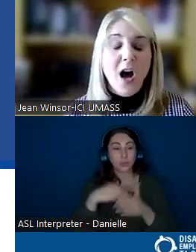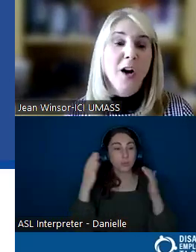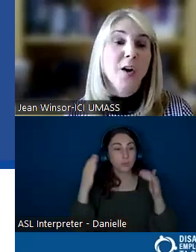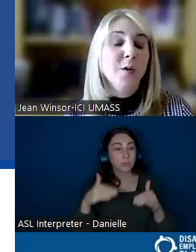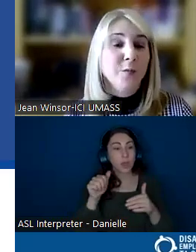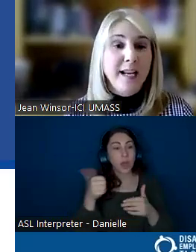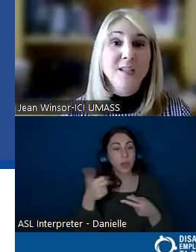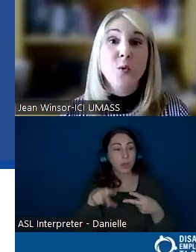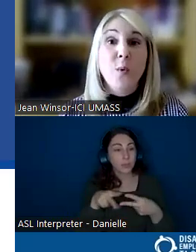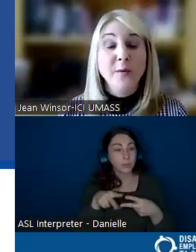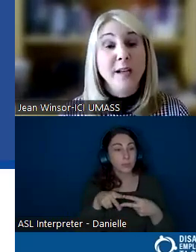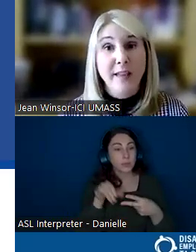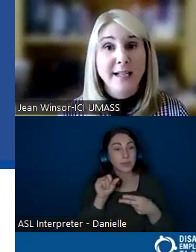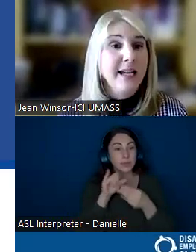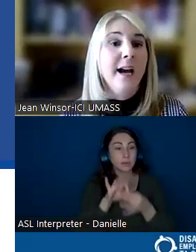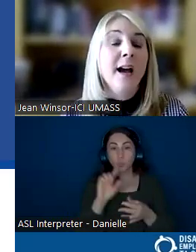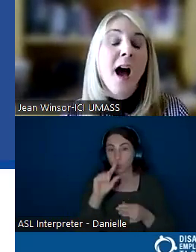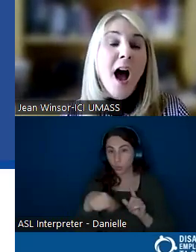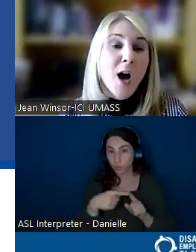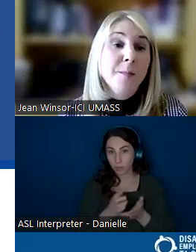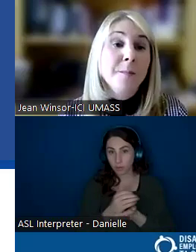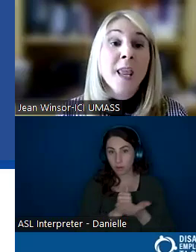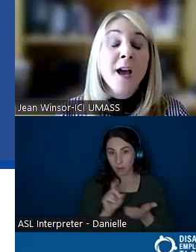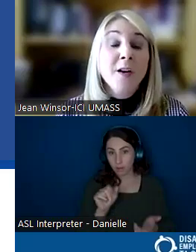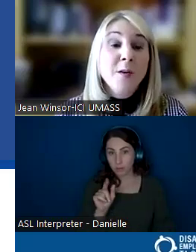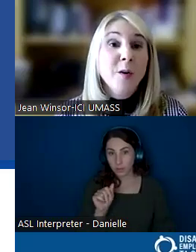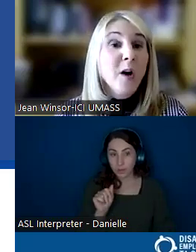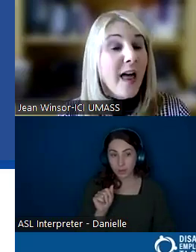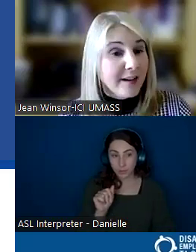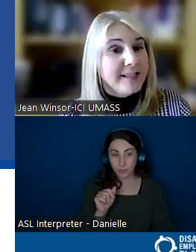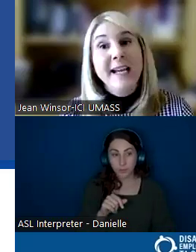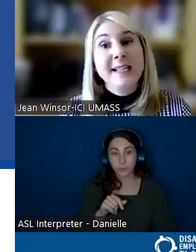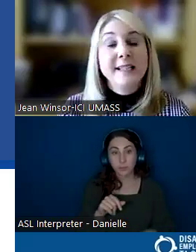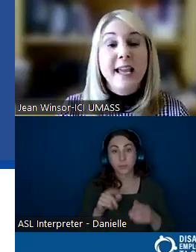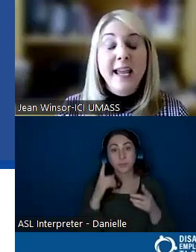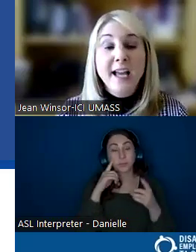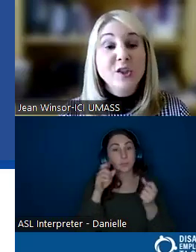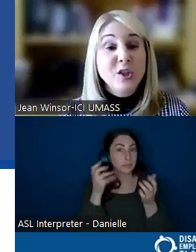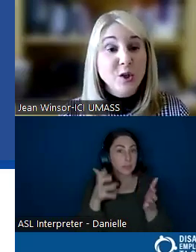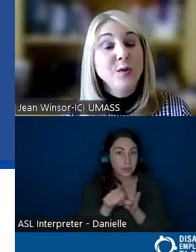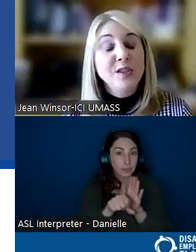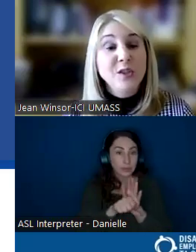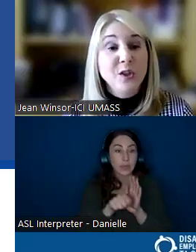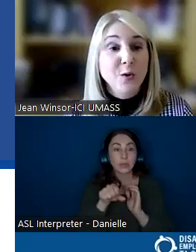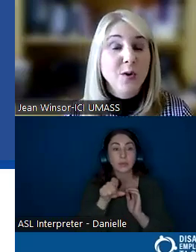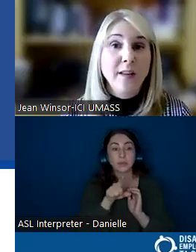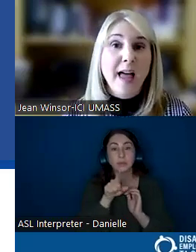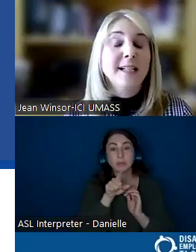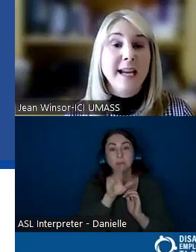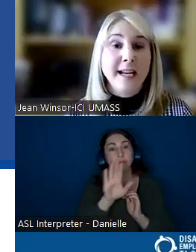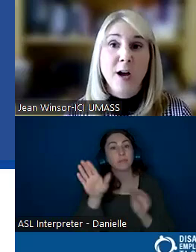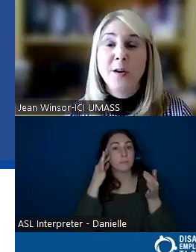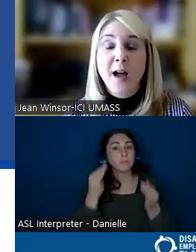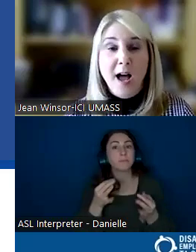pieces are related to when we collect data. For a lot of states, they choose to